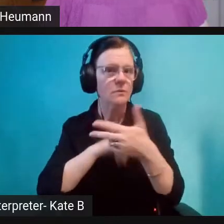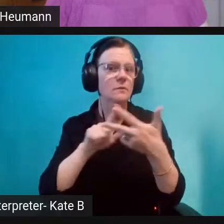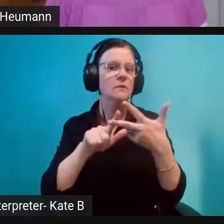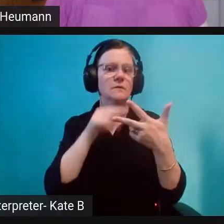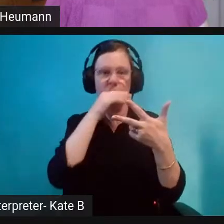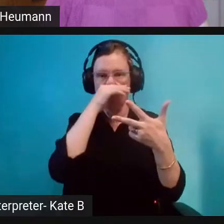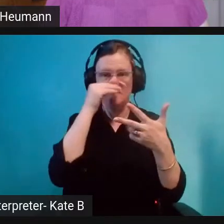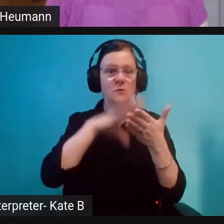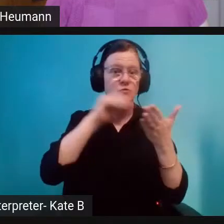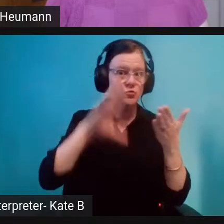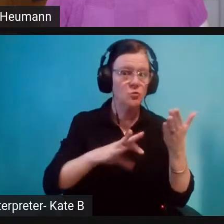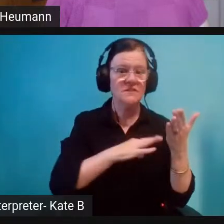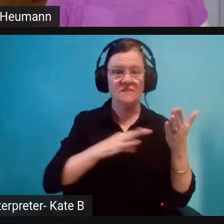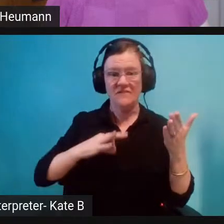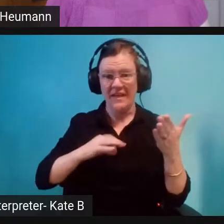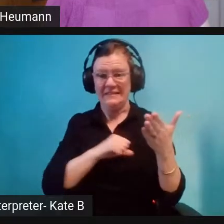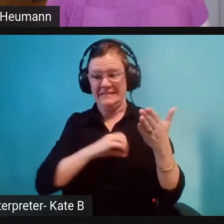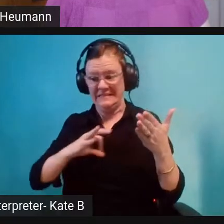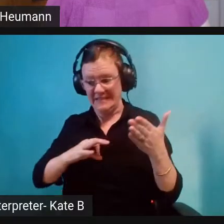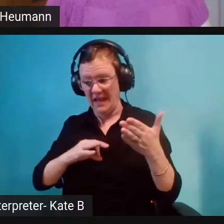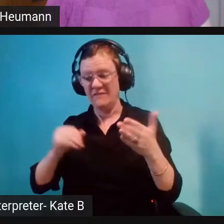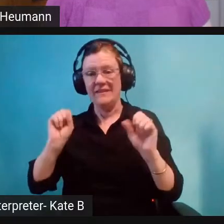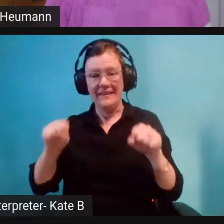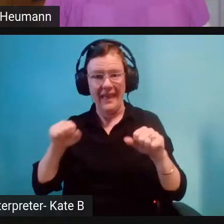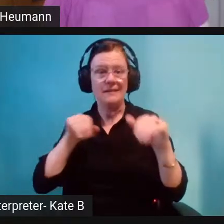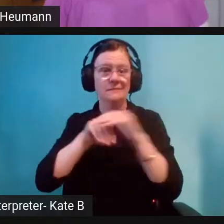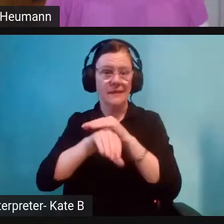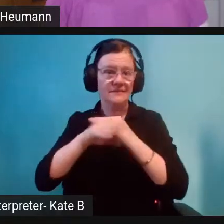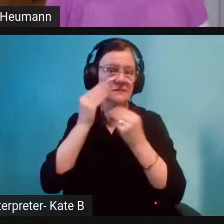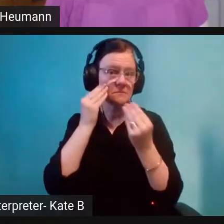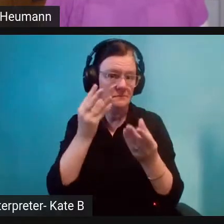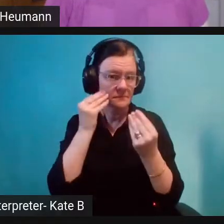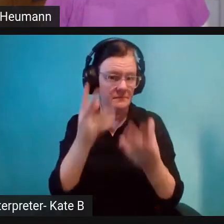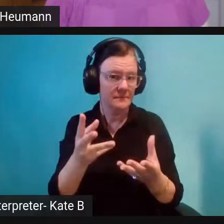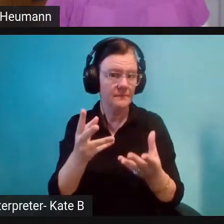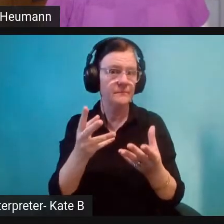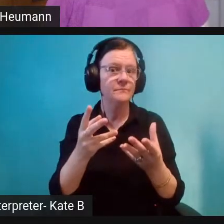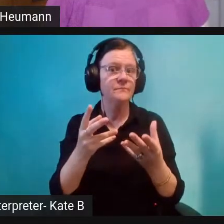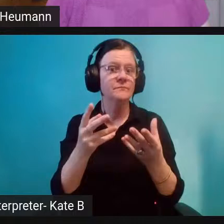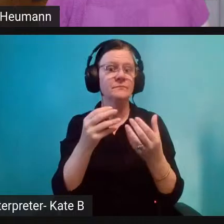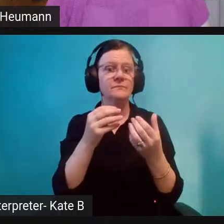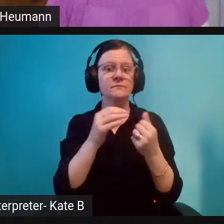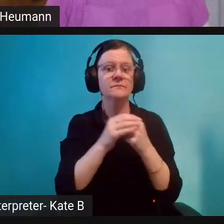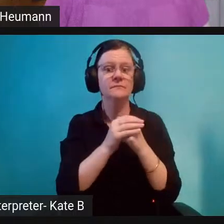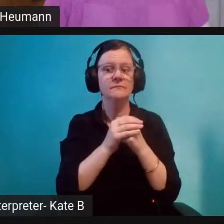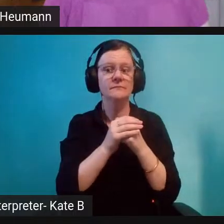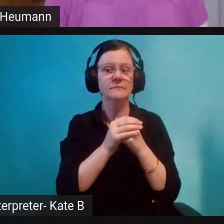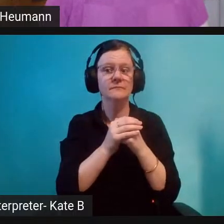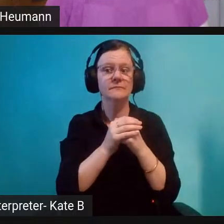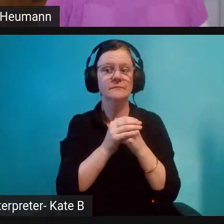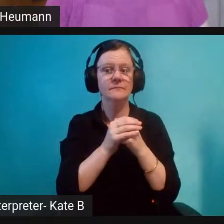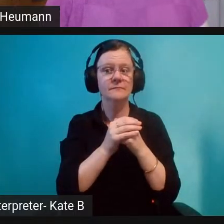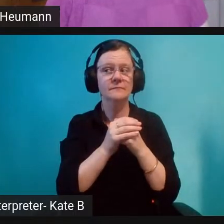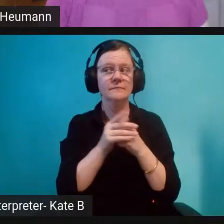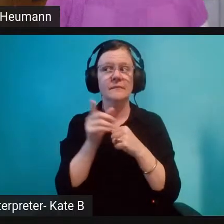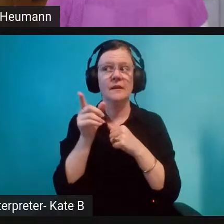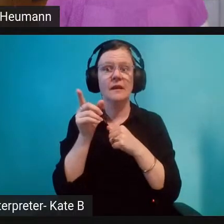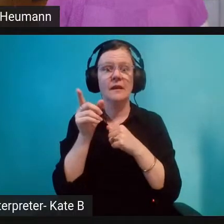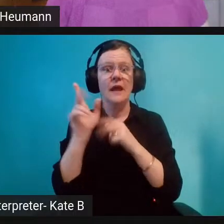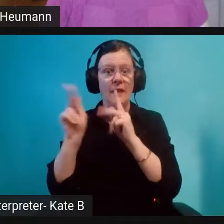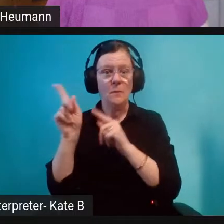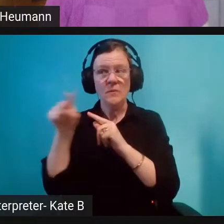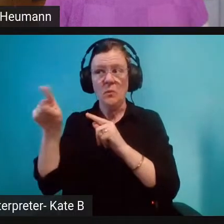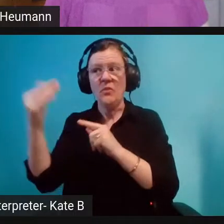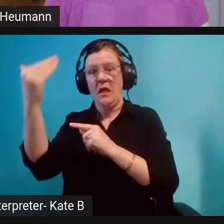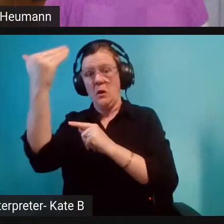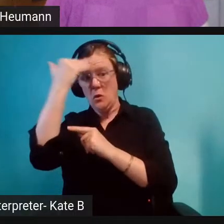students and faculty and staff are able to get the materials they need, and talk to people who understand what accessibility should